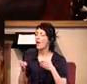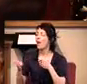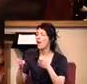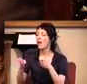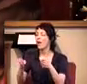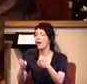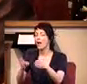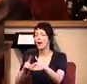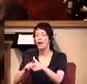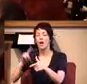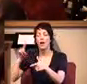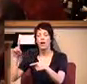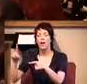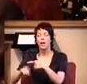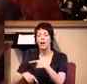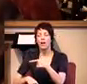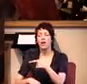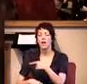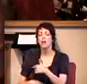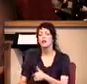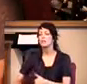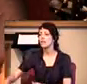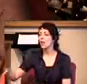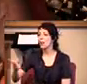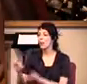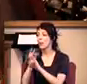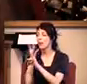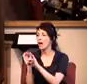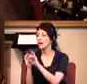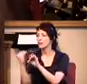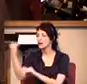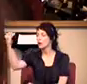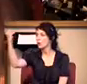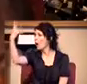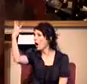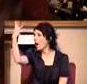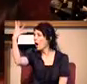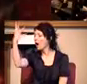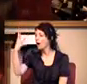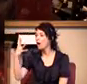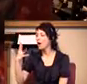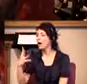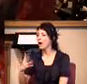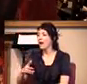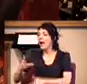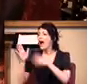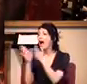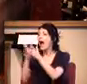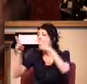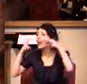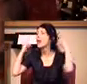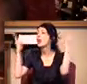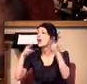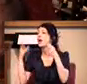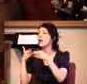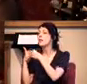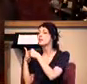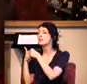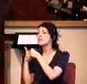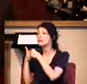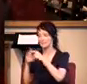Then a light came shining, hallelujah, leading me from